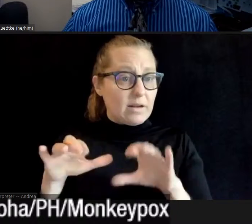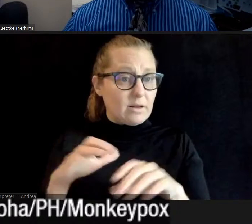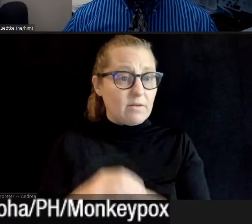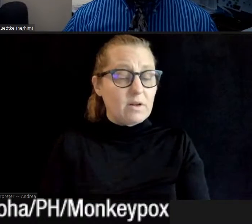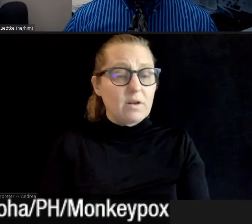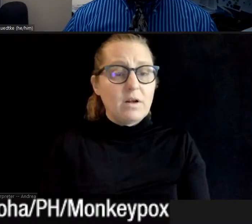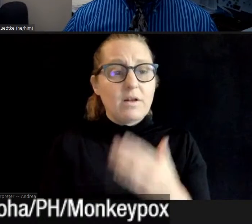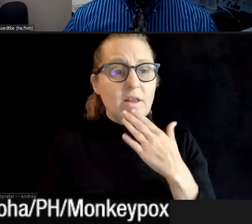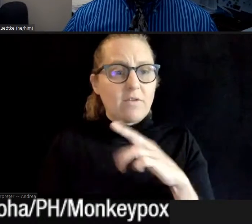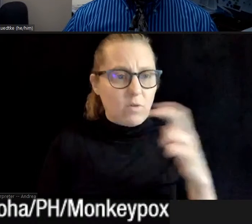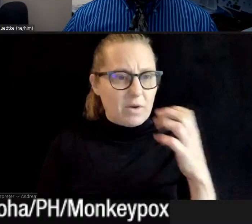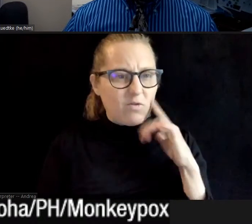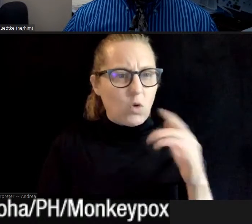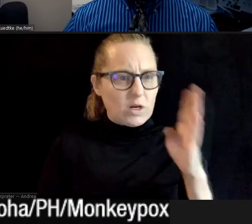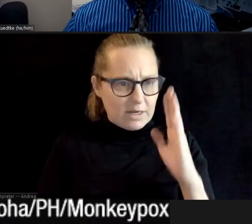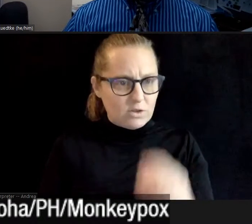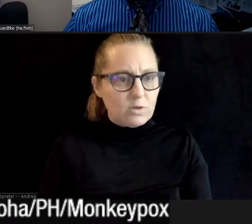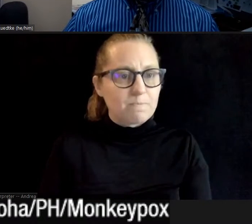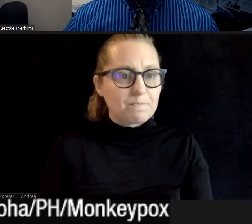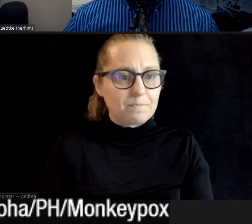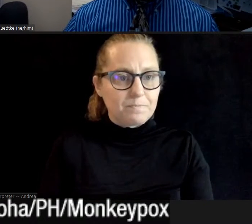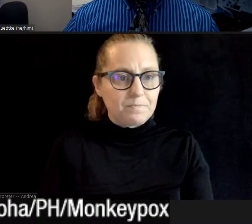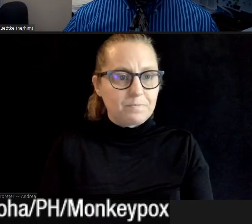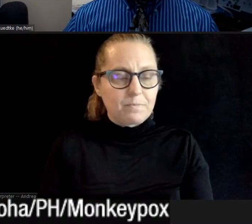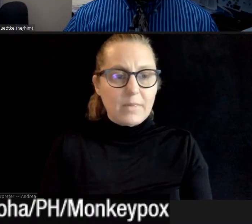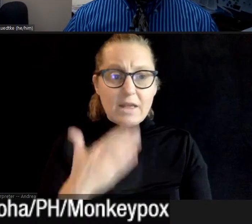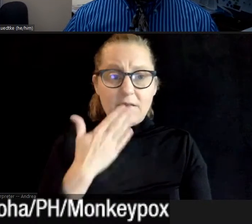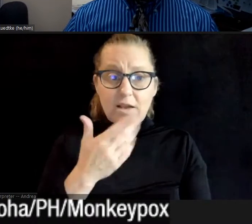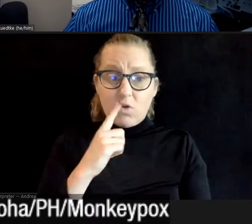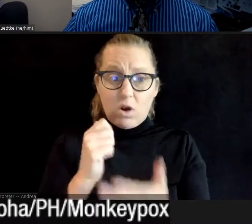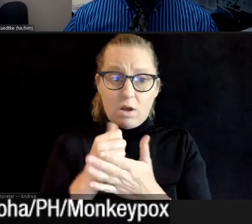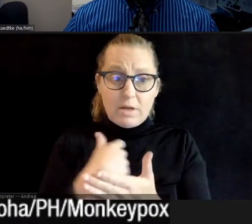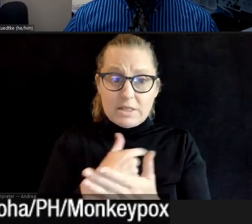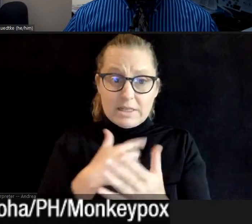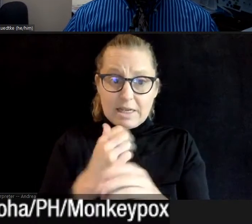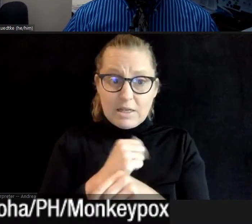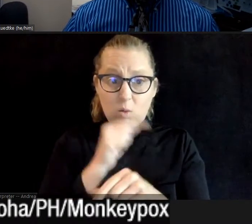So thank you very much for your attention, and thank you for helping us get the word out about symptoms